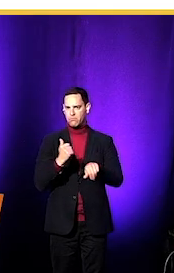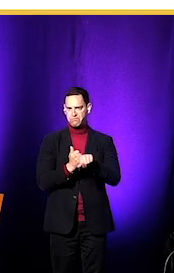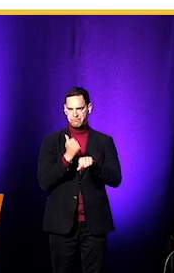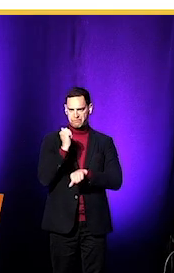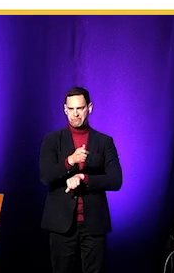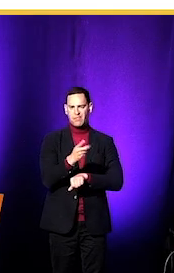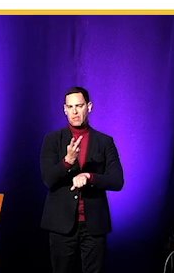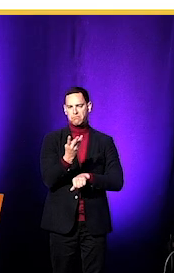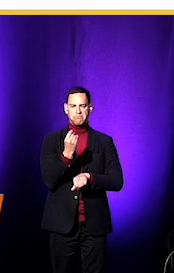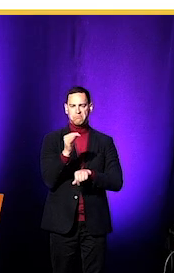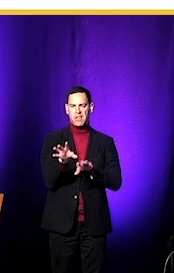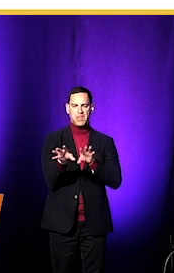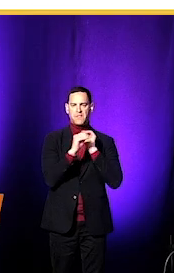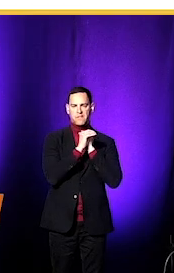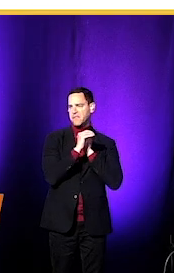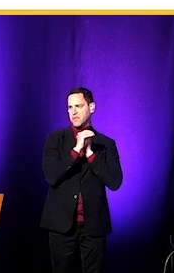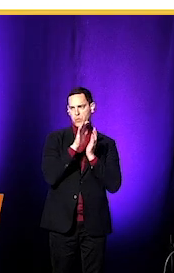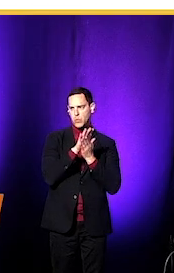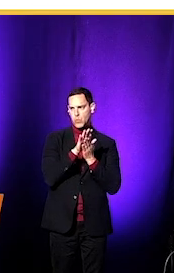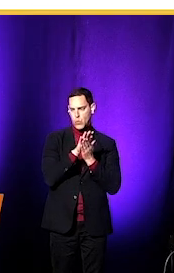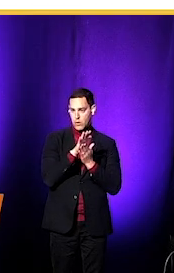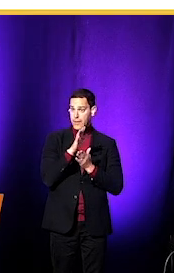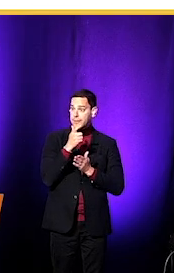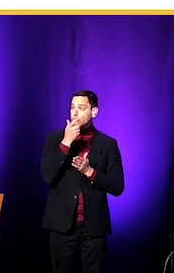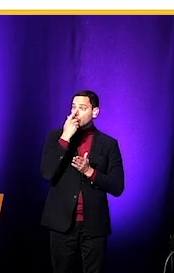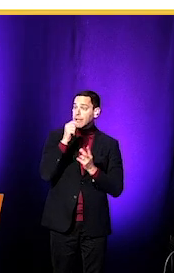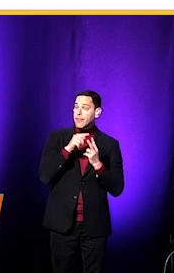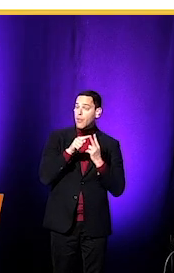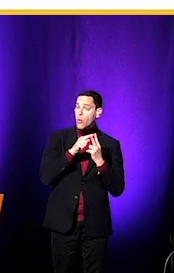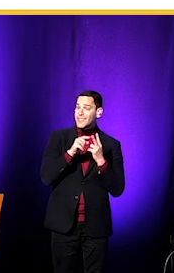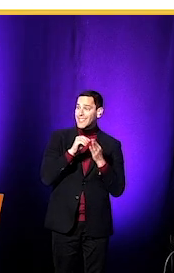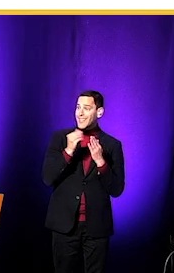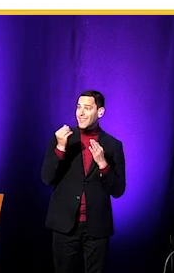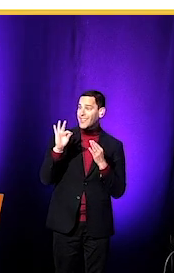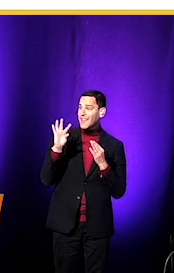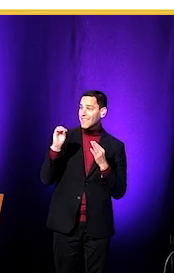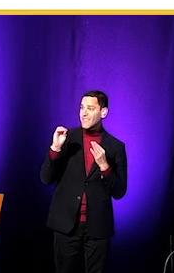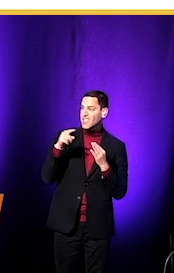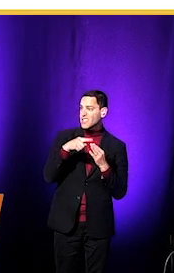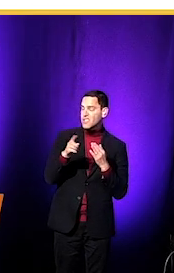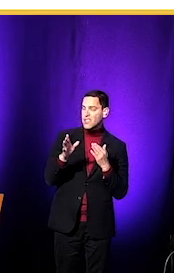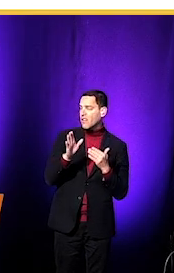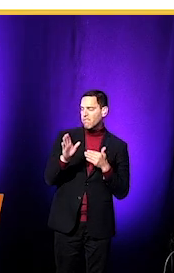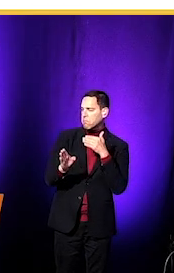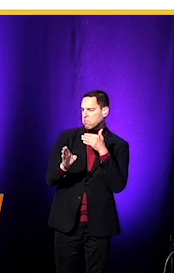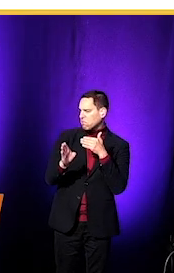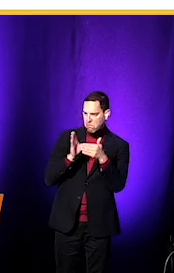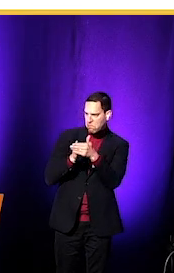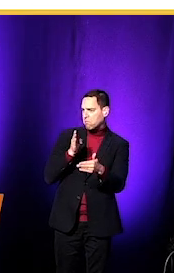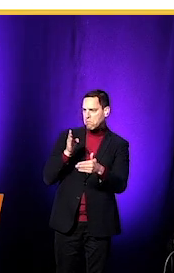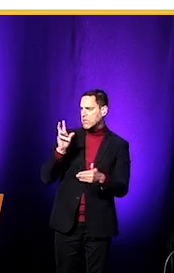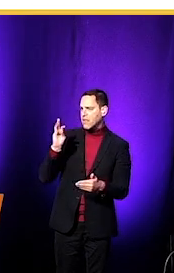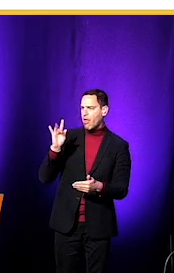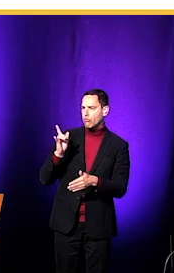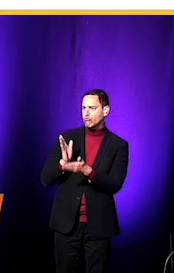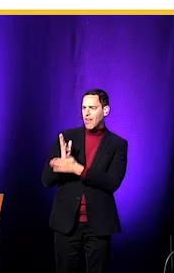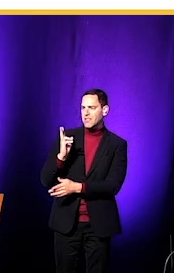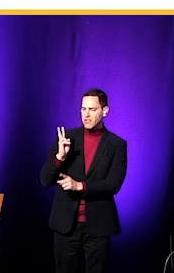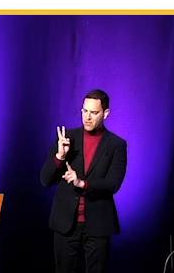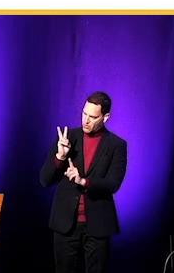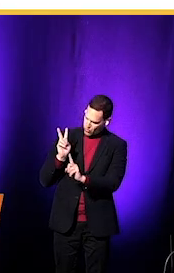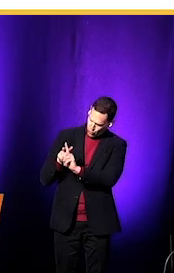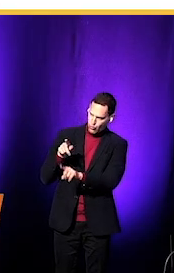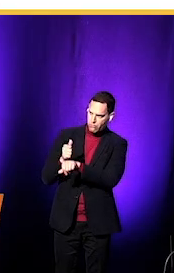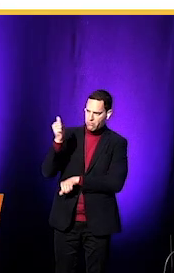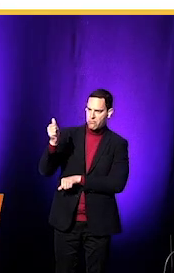the 1950s fought back and won a civil rights suit against them and were reinstated. And one of those